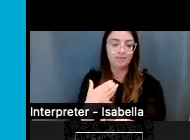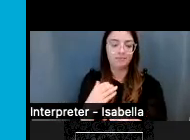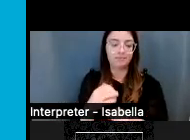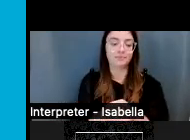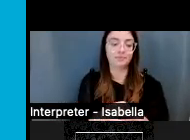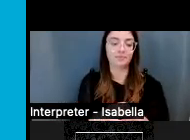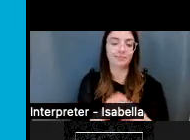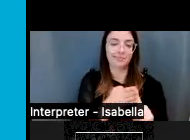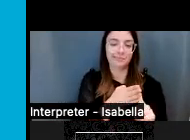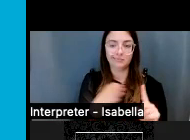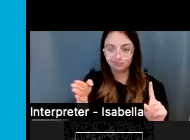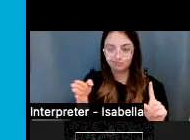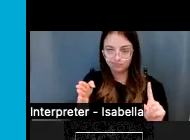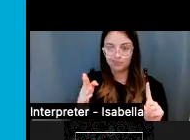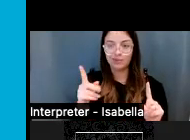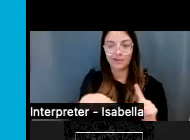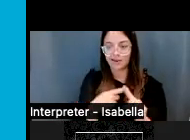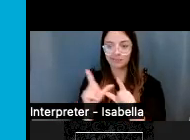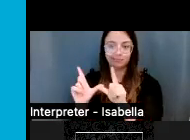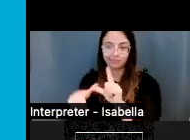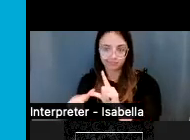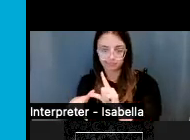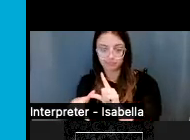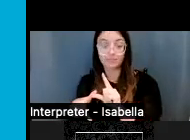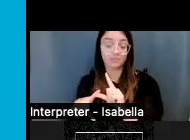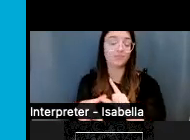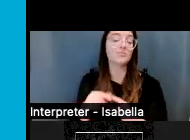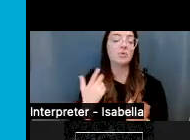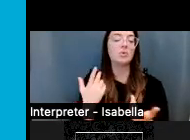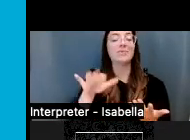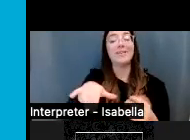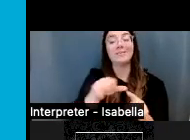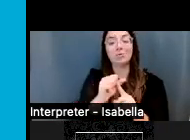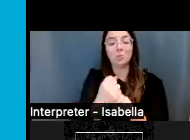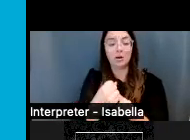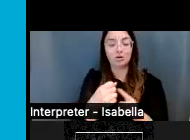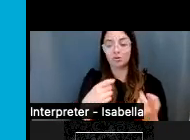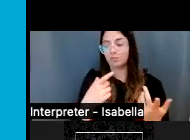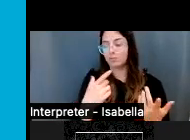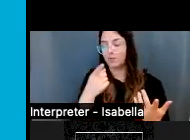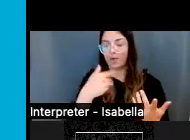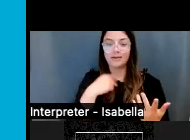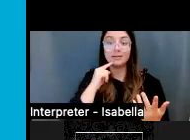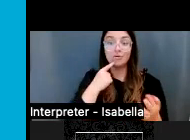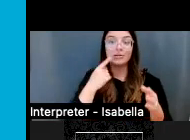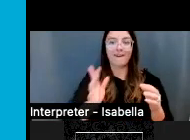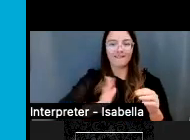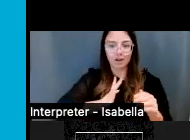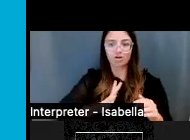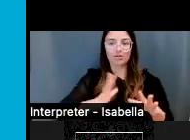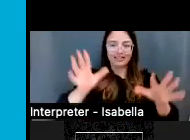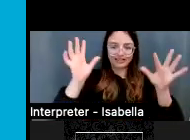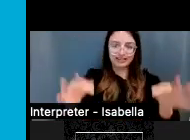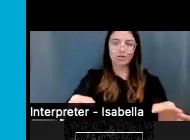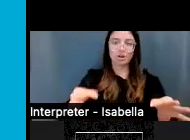you have about 30 days to file an appeal. So those are those situations where you've had a more where you've had a more significant like decision, an official decision, and